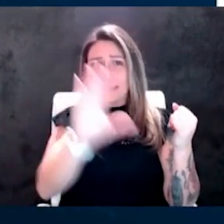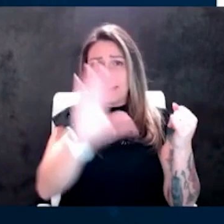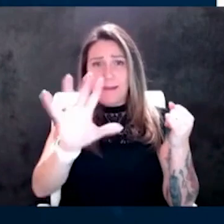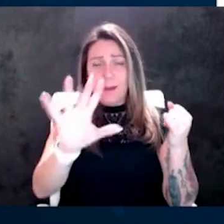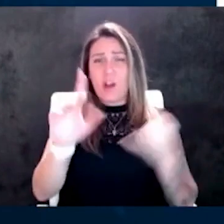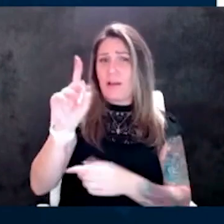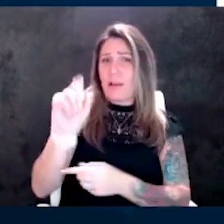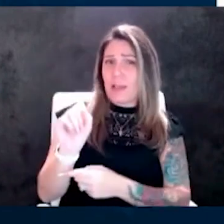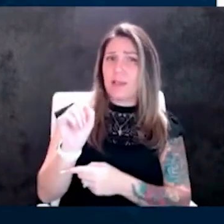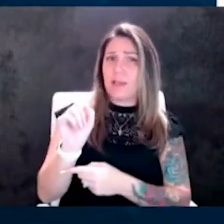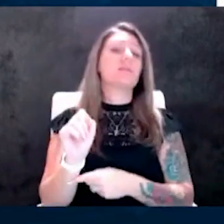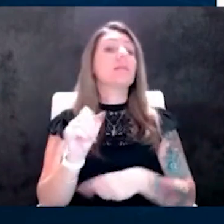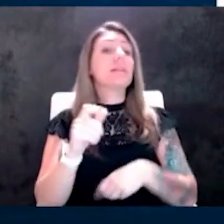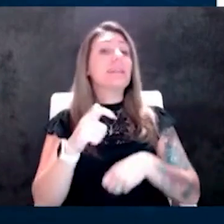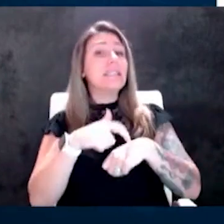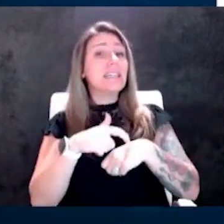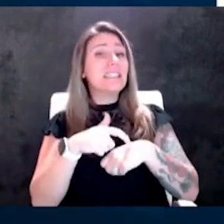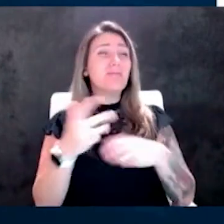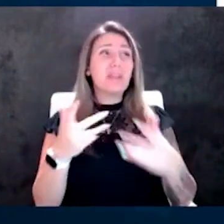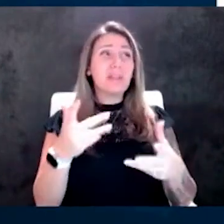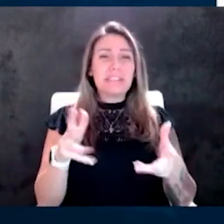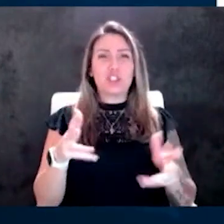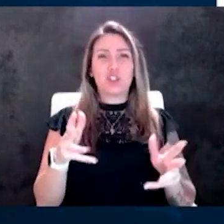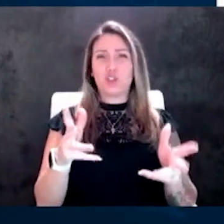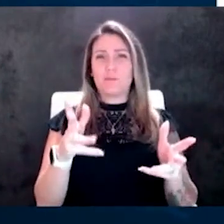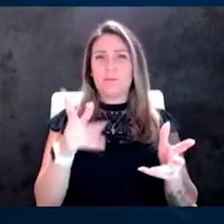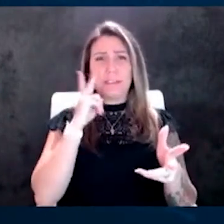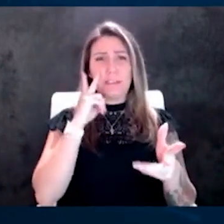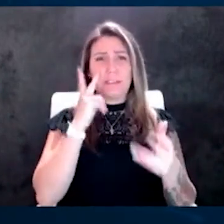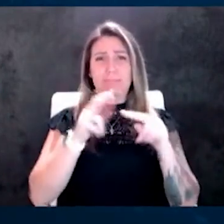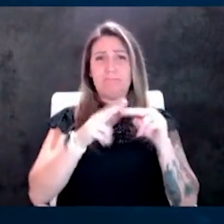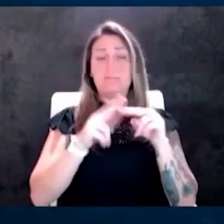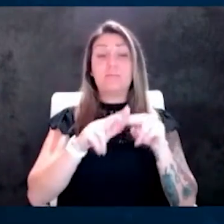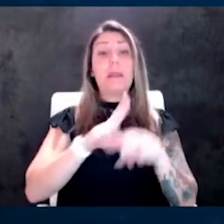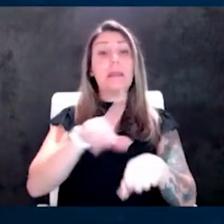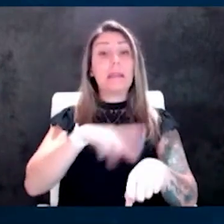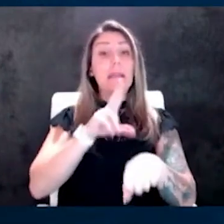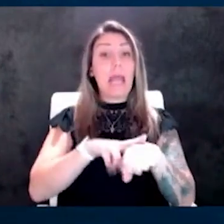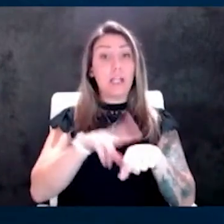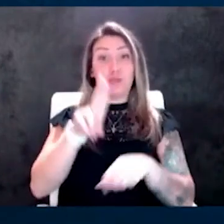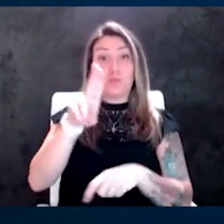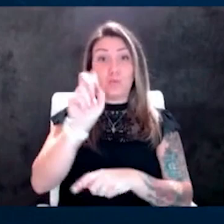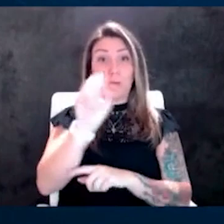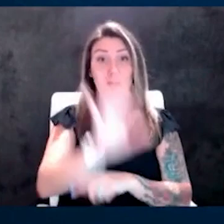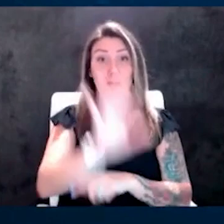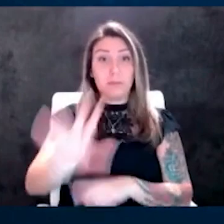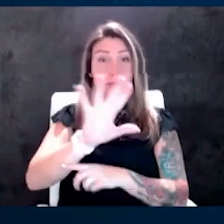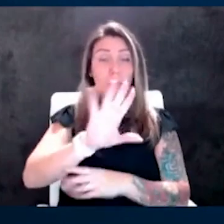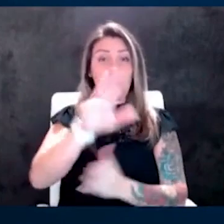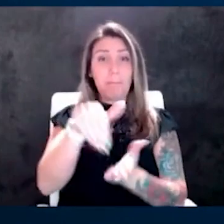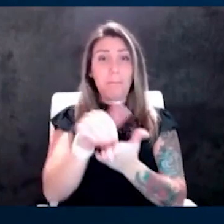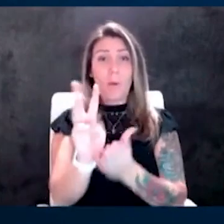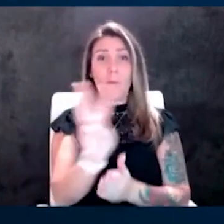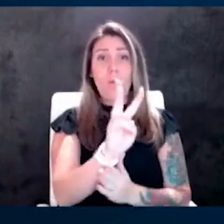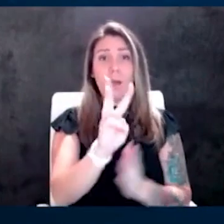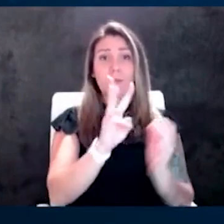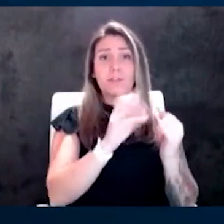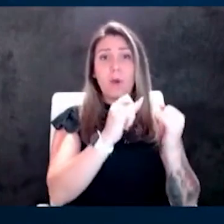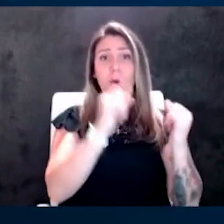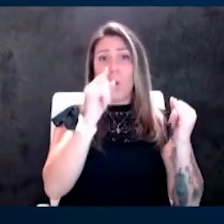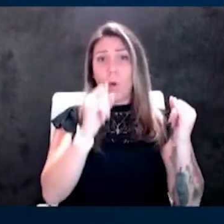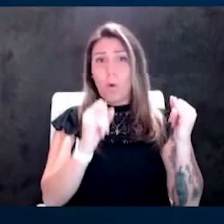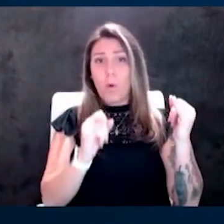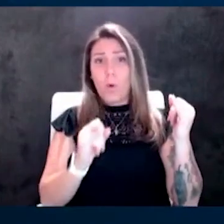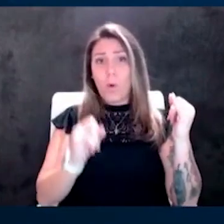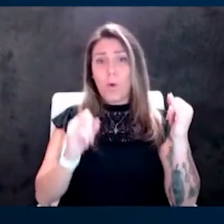Time to be a little bit nervous around those things. We also know nationally that whereas the Midwest had gone down on a trend, the Midwest is popping up.